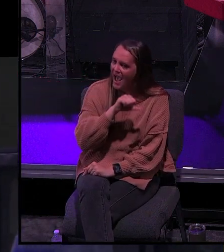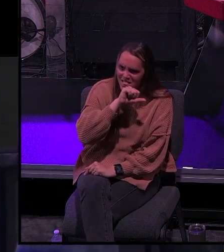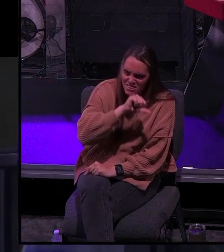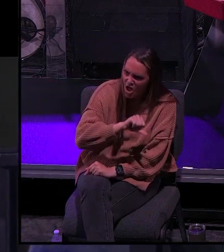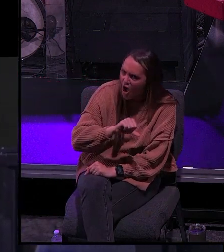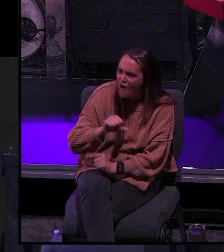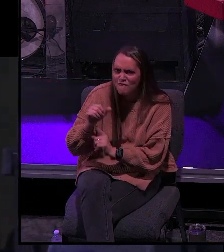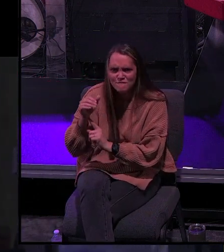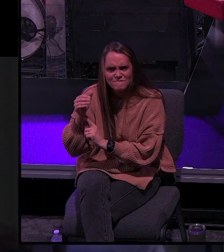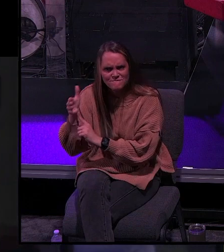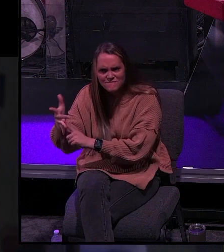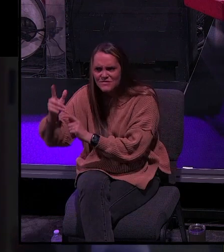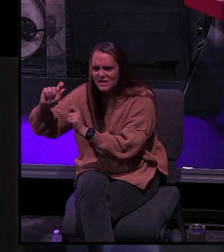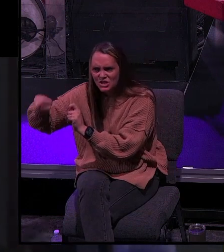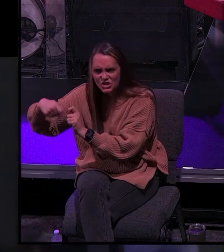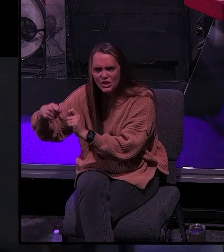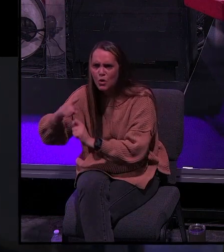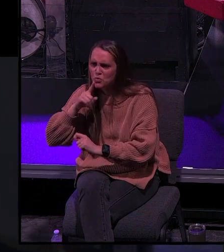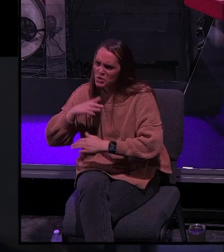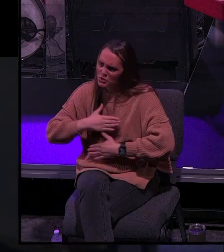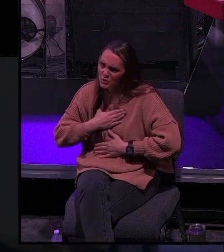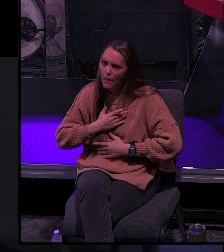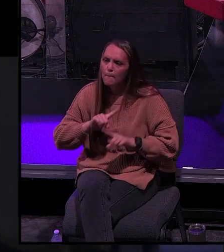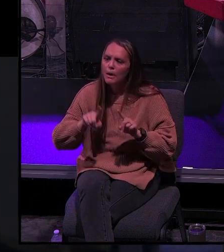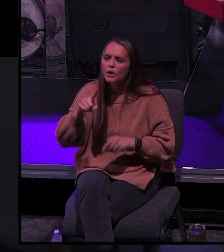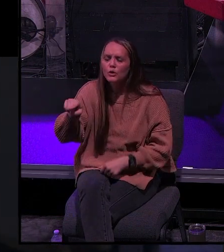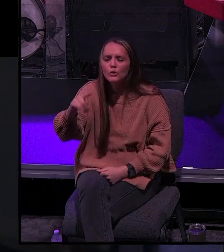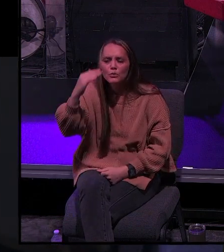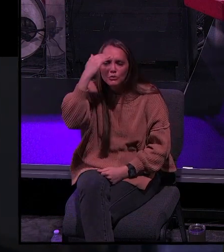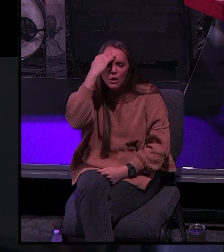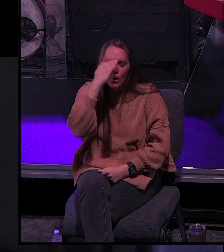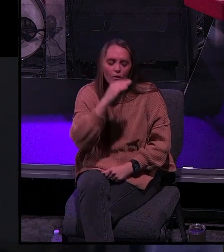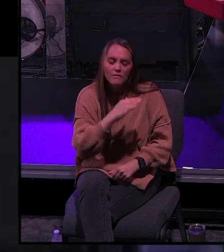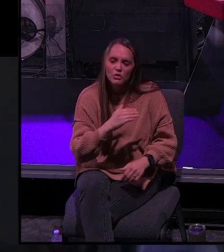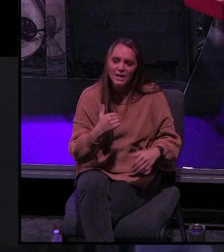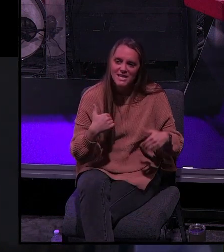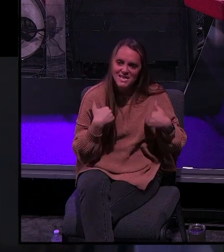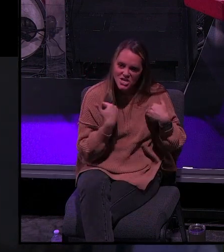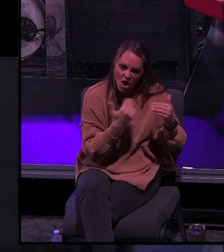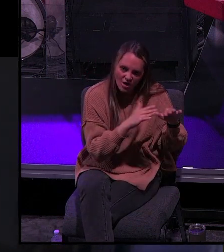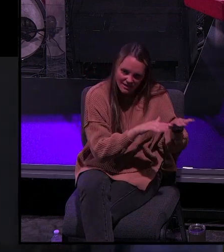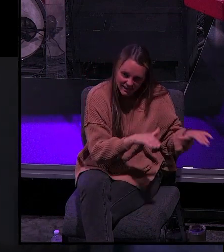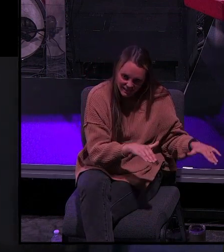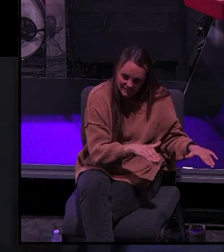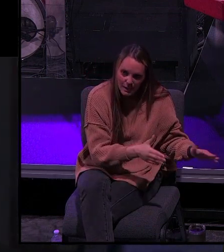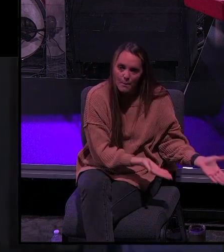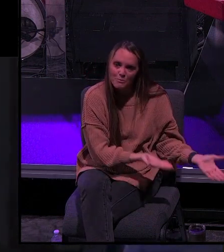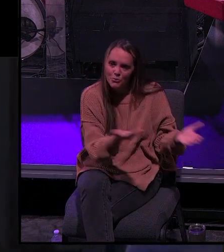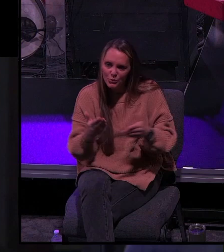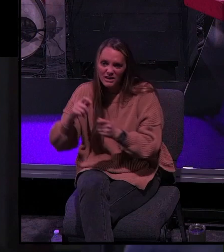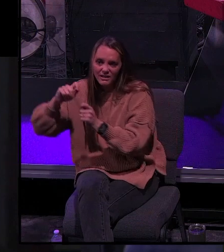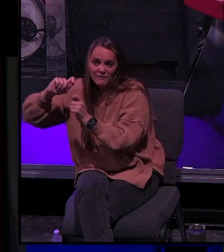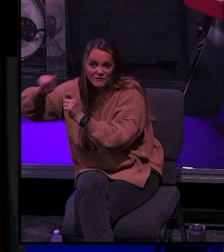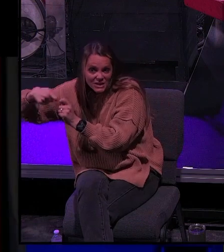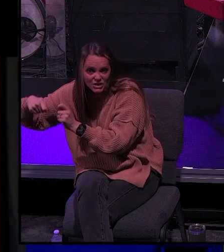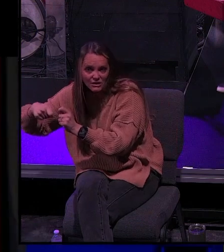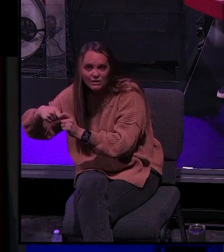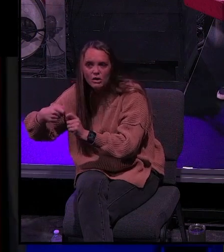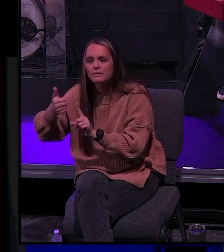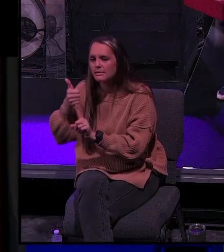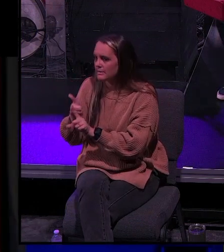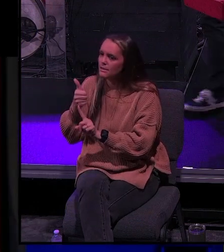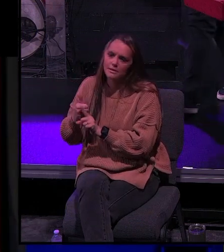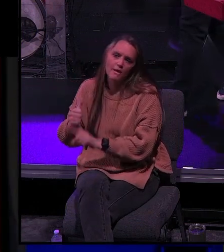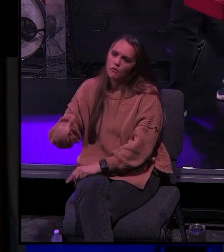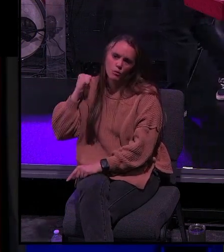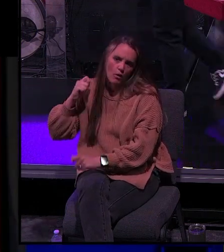And those of you who have taken young children fishing know that actually you don't fish at all when you take your kids fishing. What you do is they fish or they try to